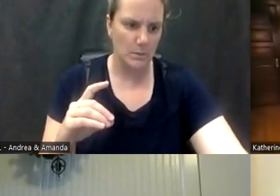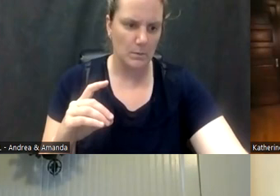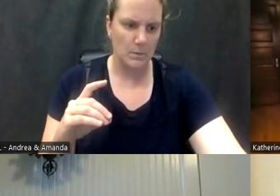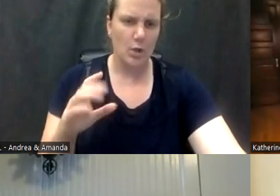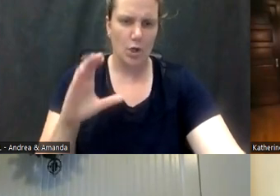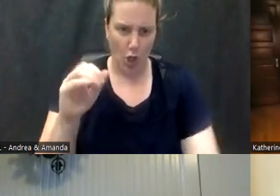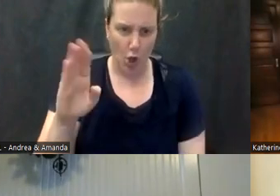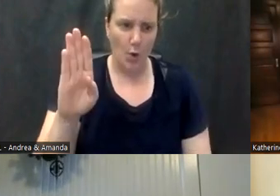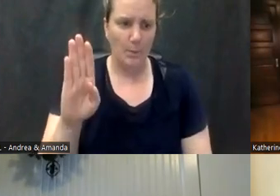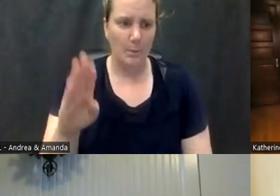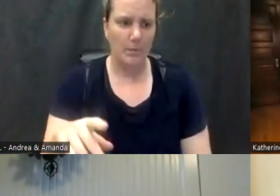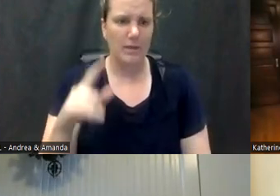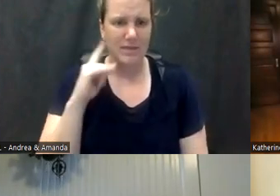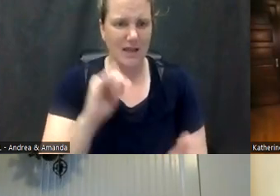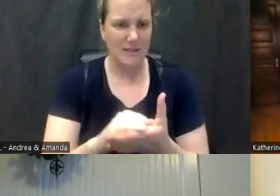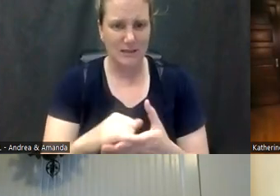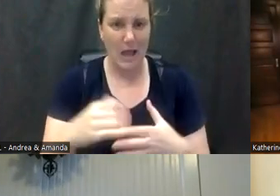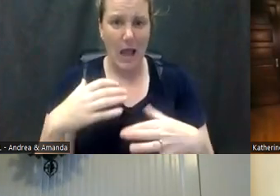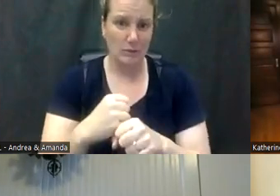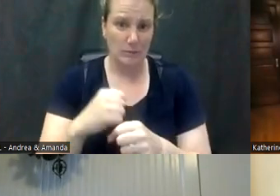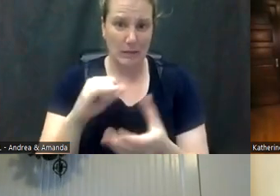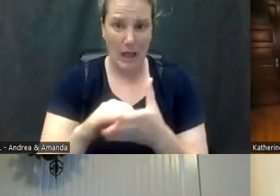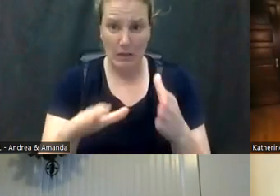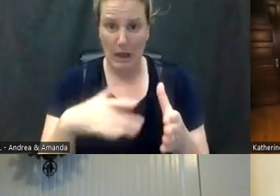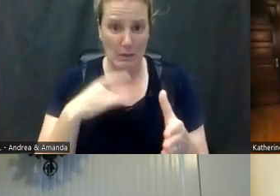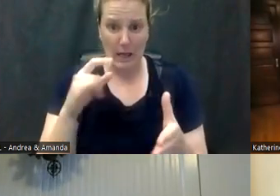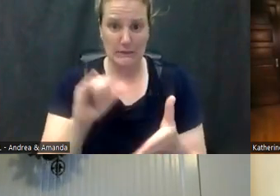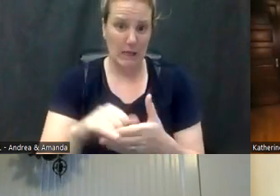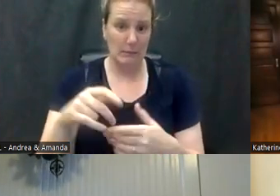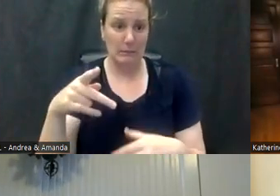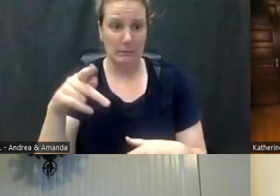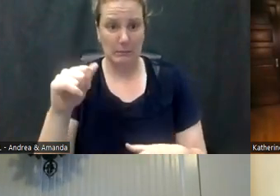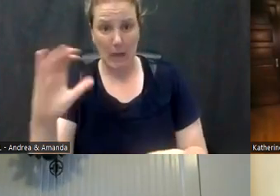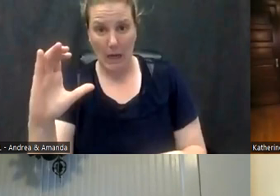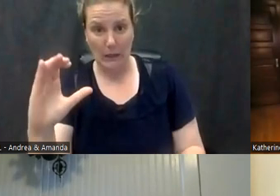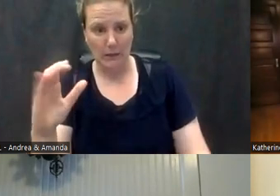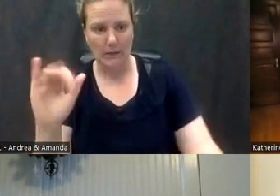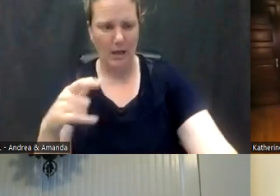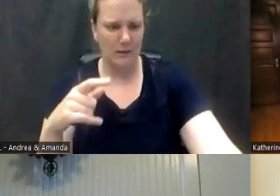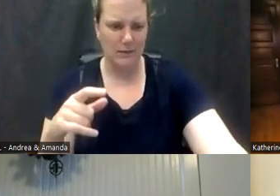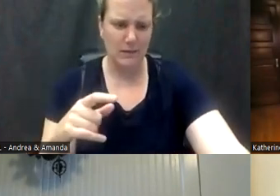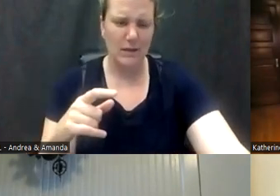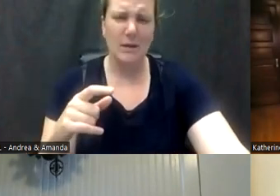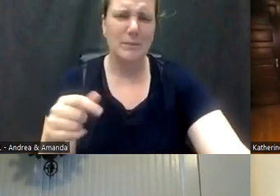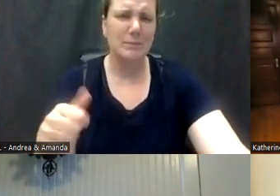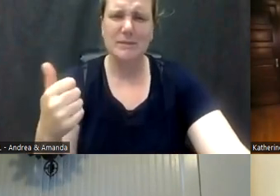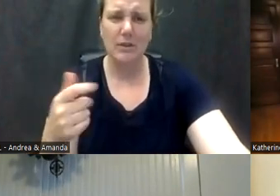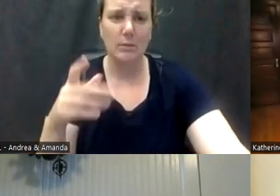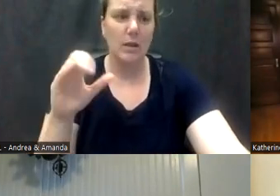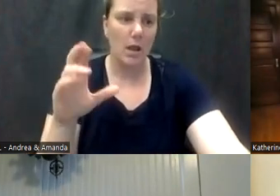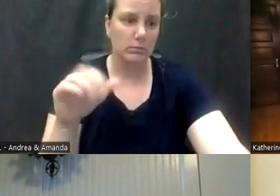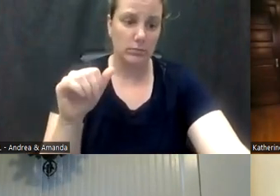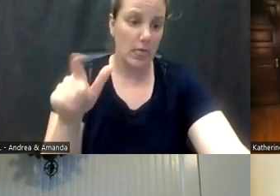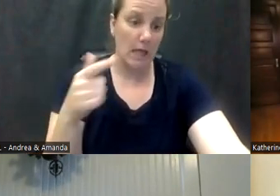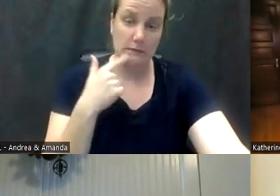like that, even though I don't like saying acronyms that way. I don't like saying PAC, especially because that means something else. But I'll say CLERB because that's what they